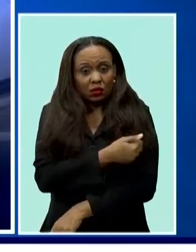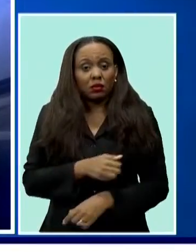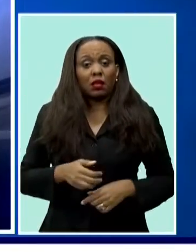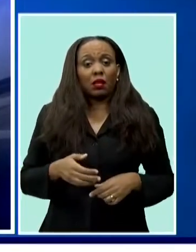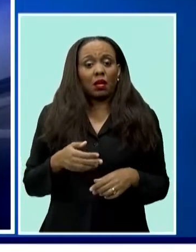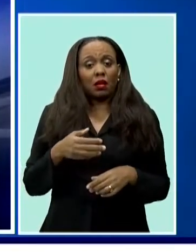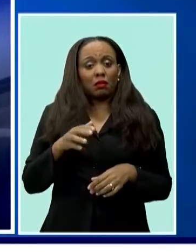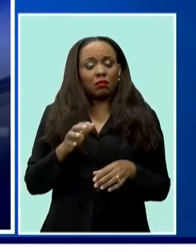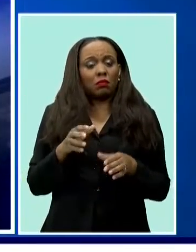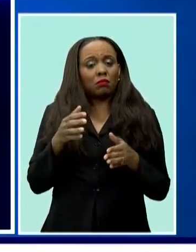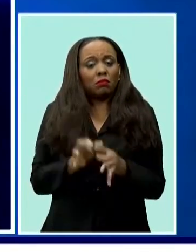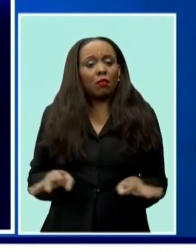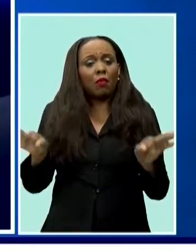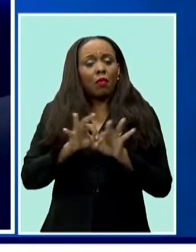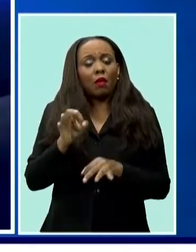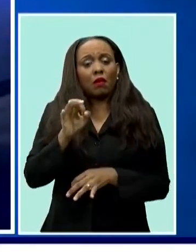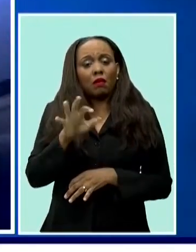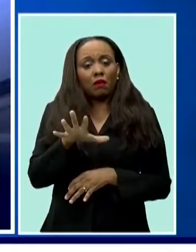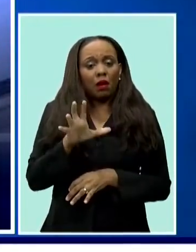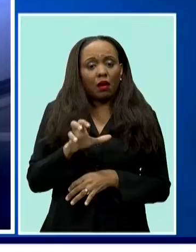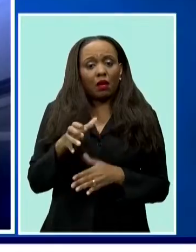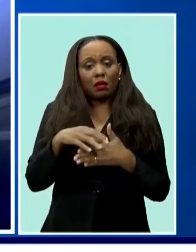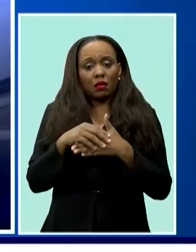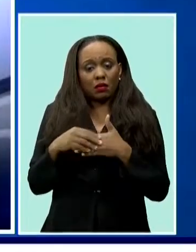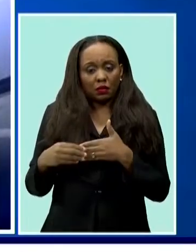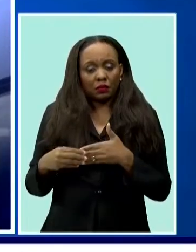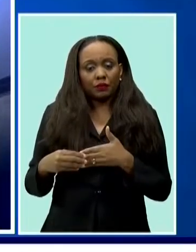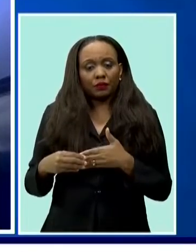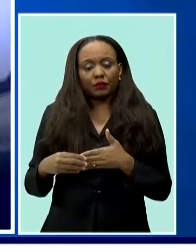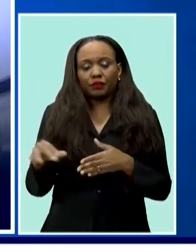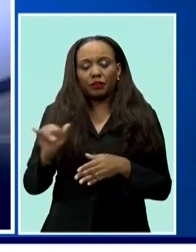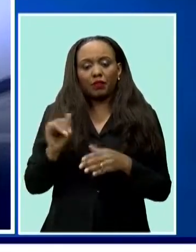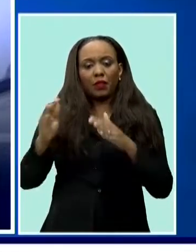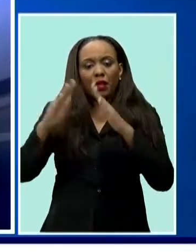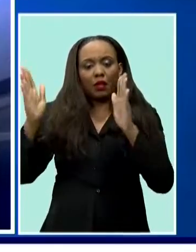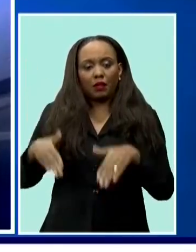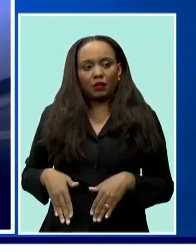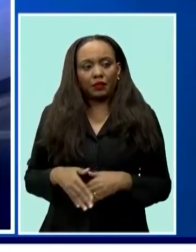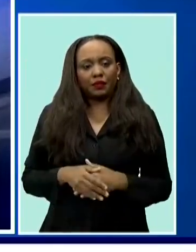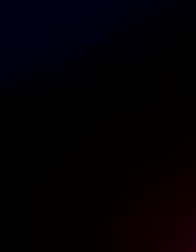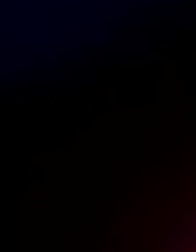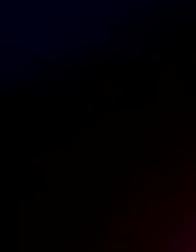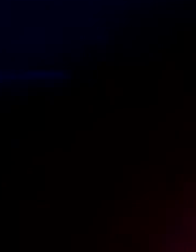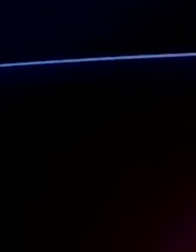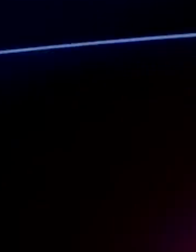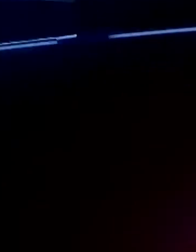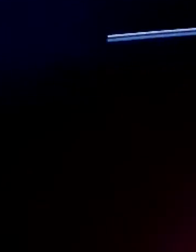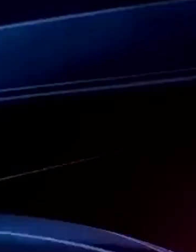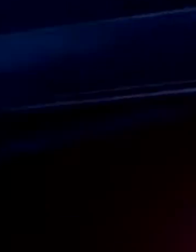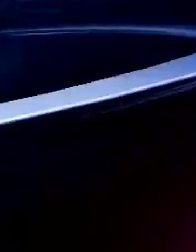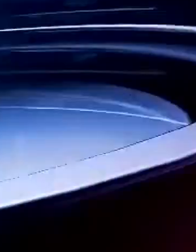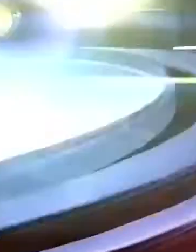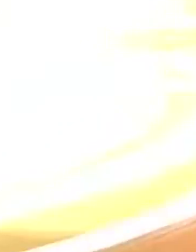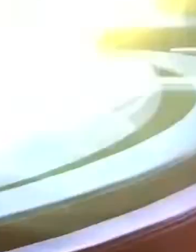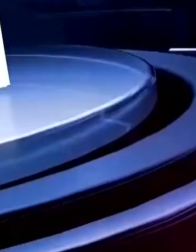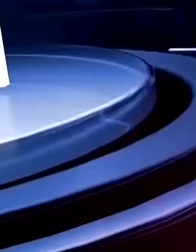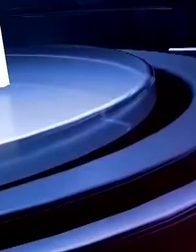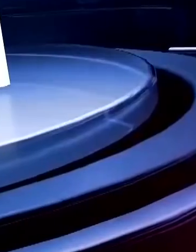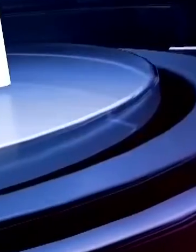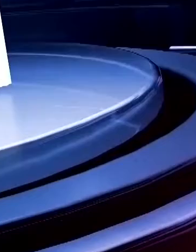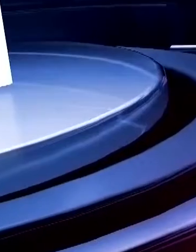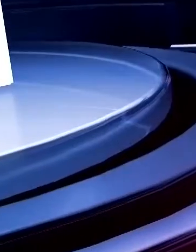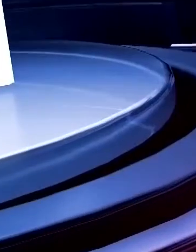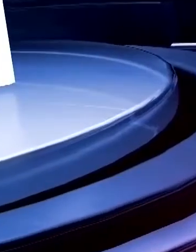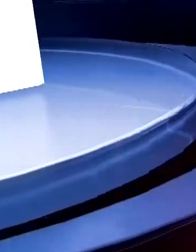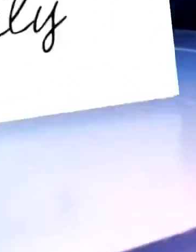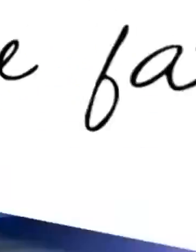estimated street value of $500 was also discovered inside that house. What's Trending is brought to you